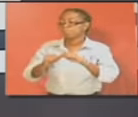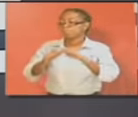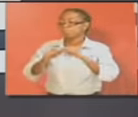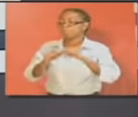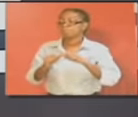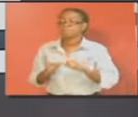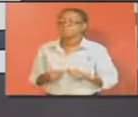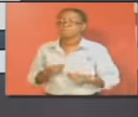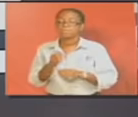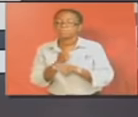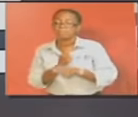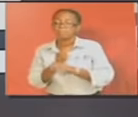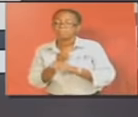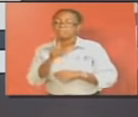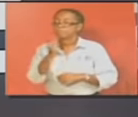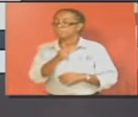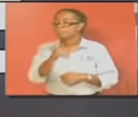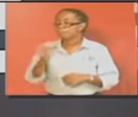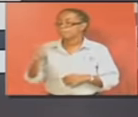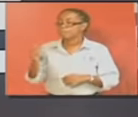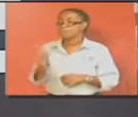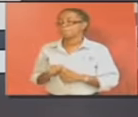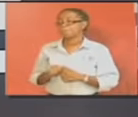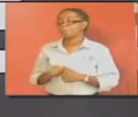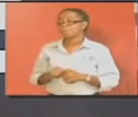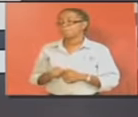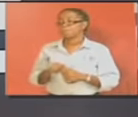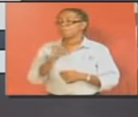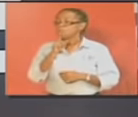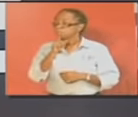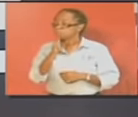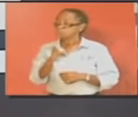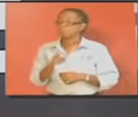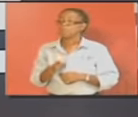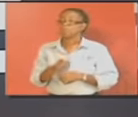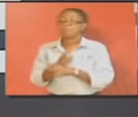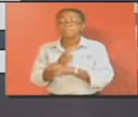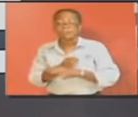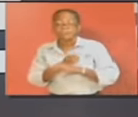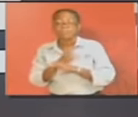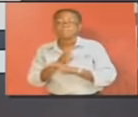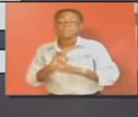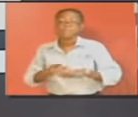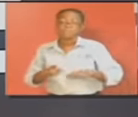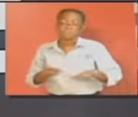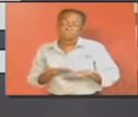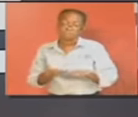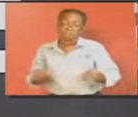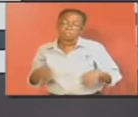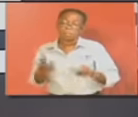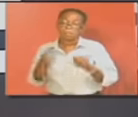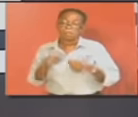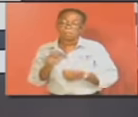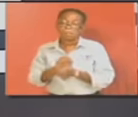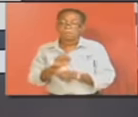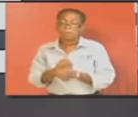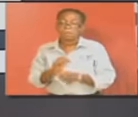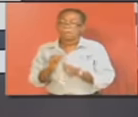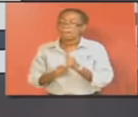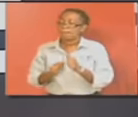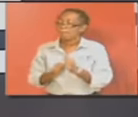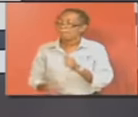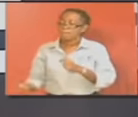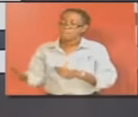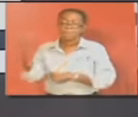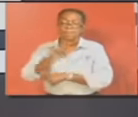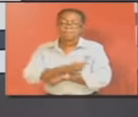self-care, self-care for the children, yourself, coming to work on a daily basis or being restricted. You know, there are